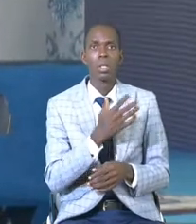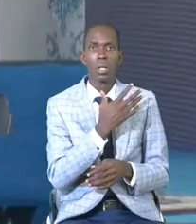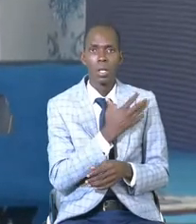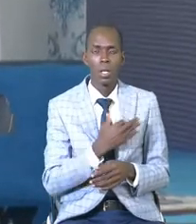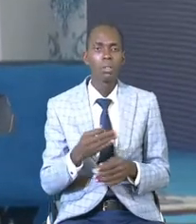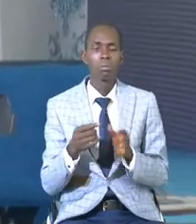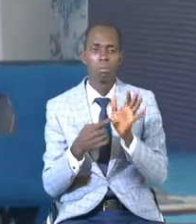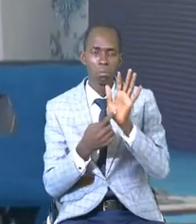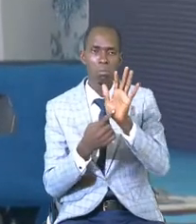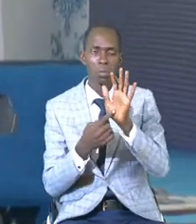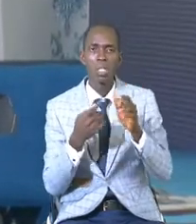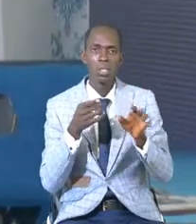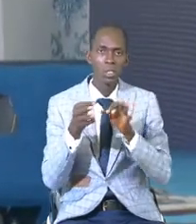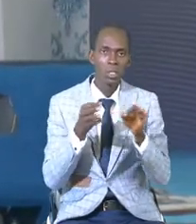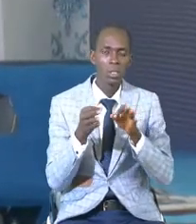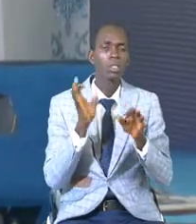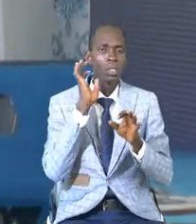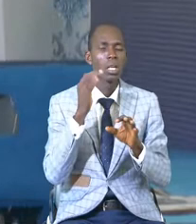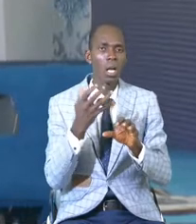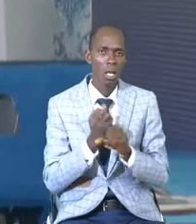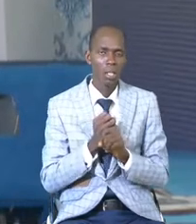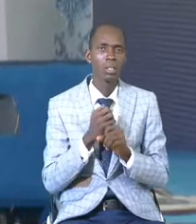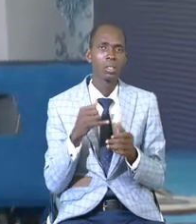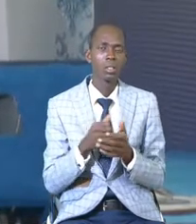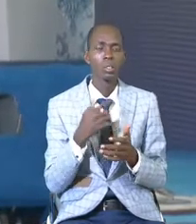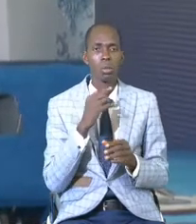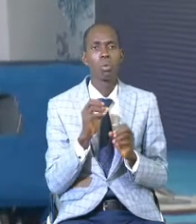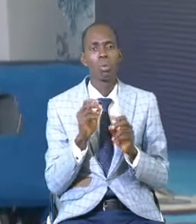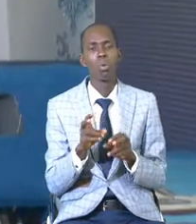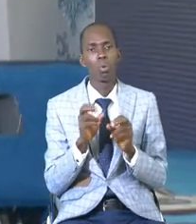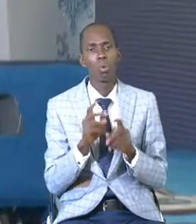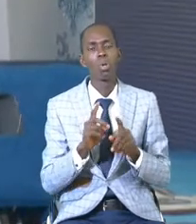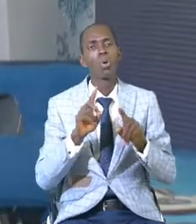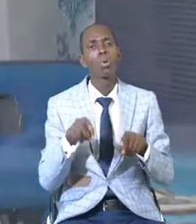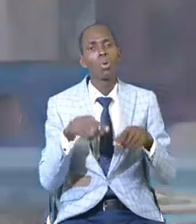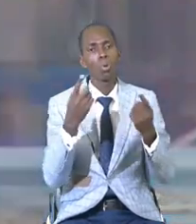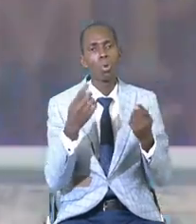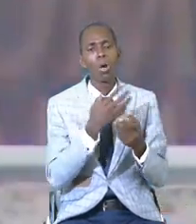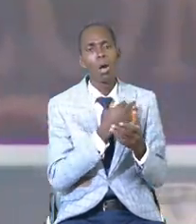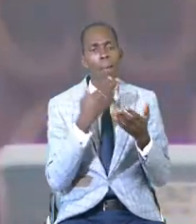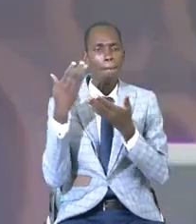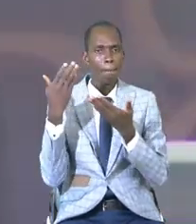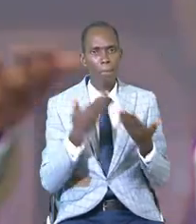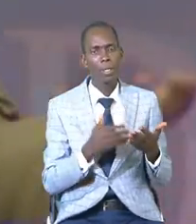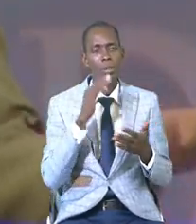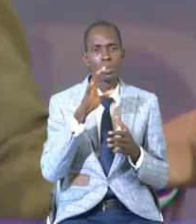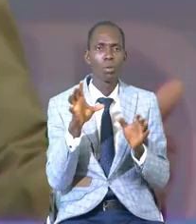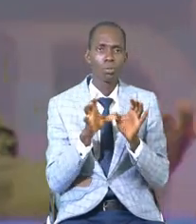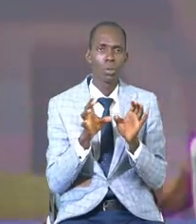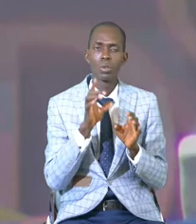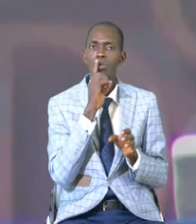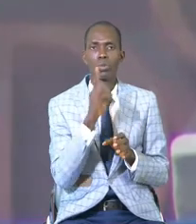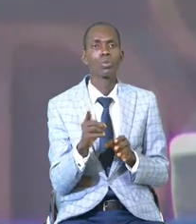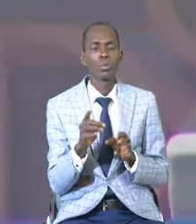he got the qualification. They say, all right, go and bring the original. He can't find